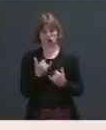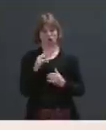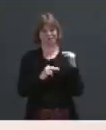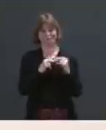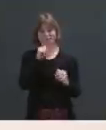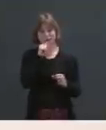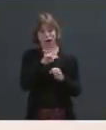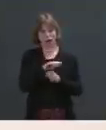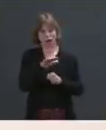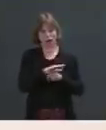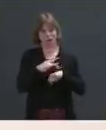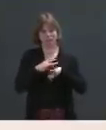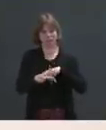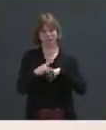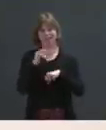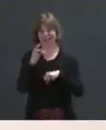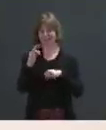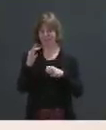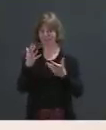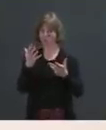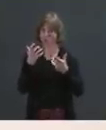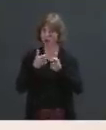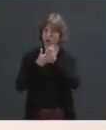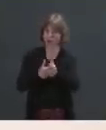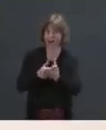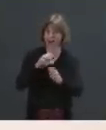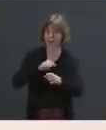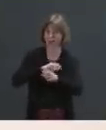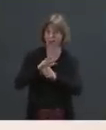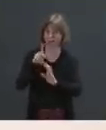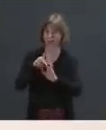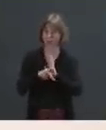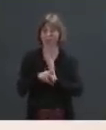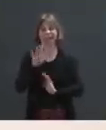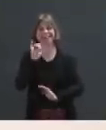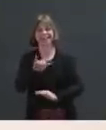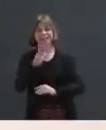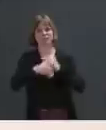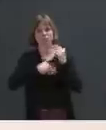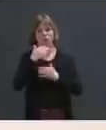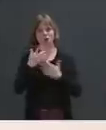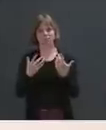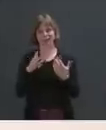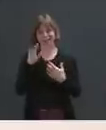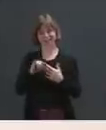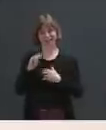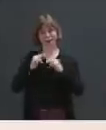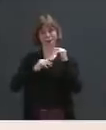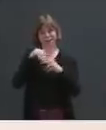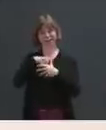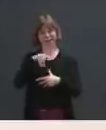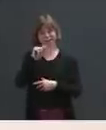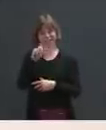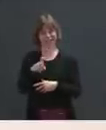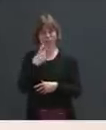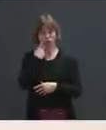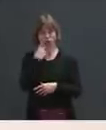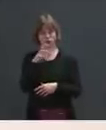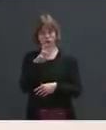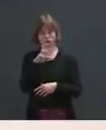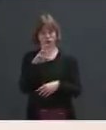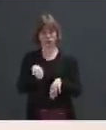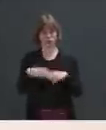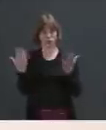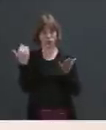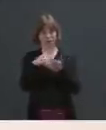if we were to abide by COVID protocols. That's the process and the step. This facility in Texas, which has been reopened, has been